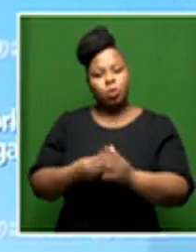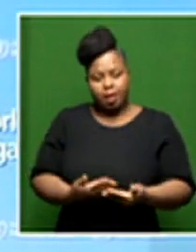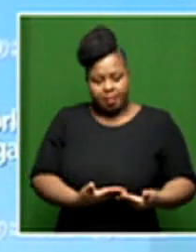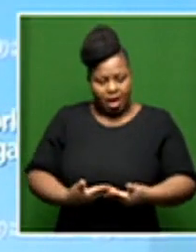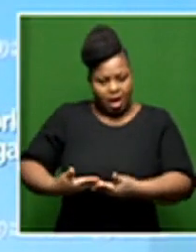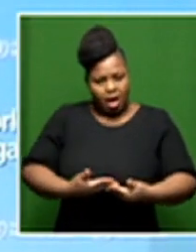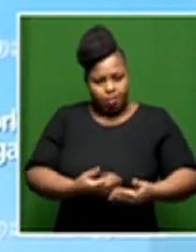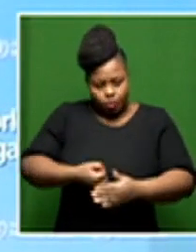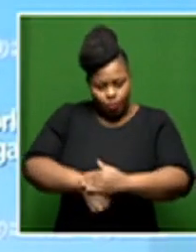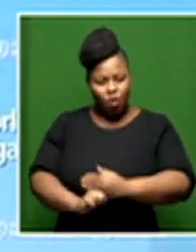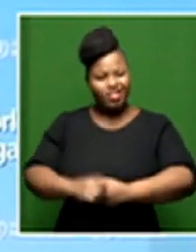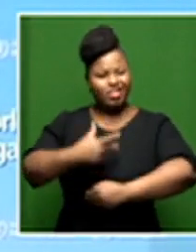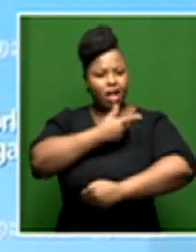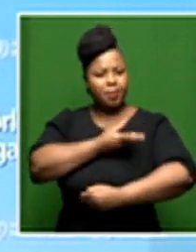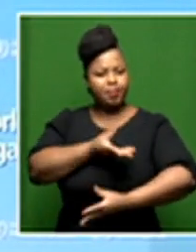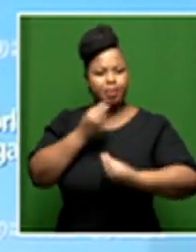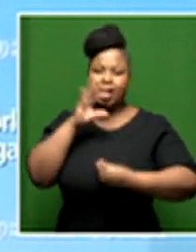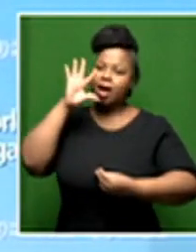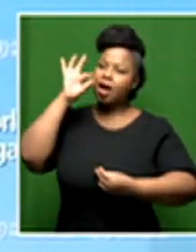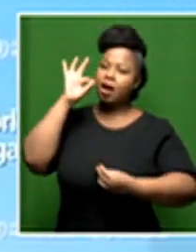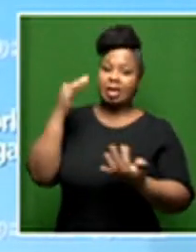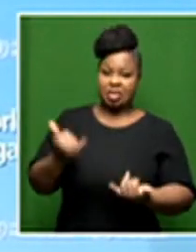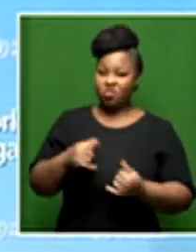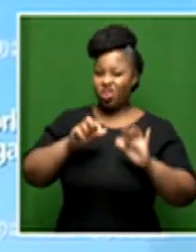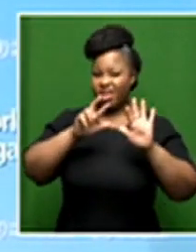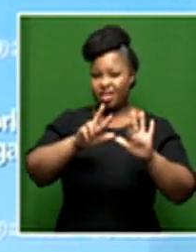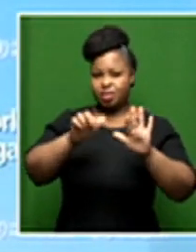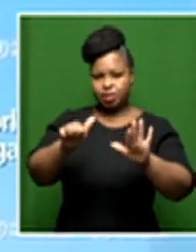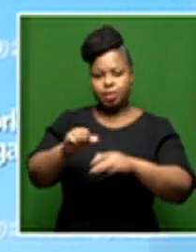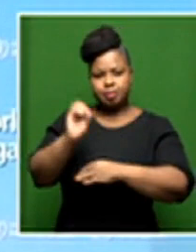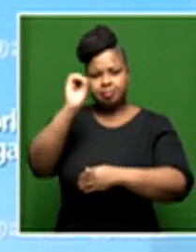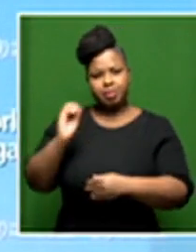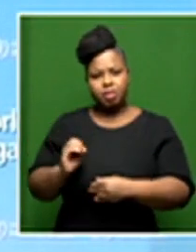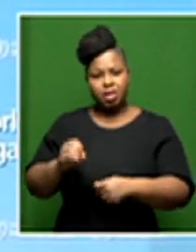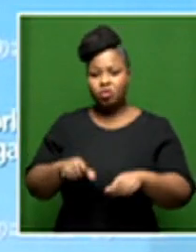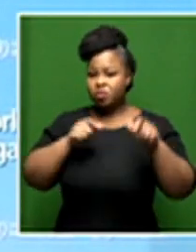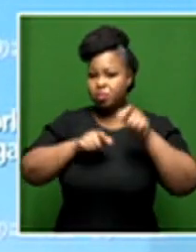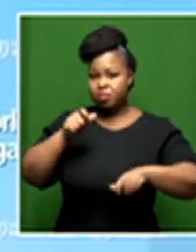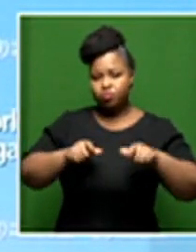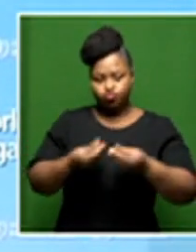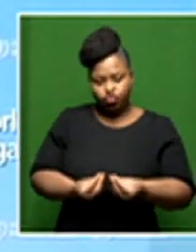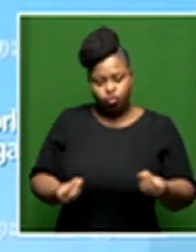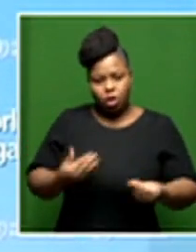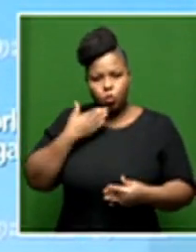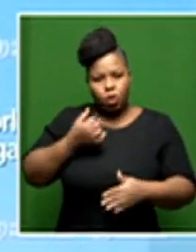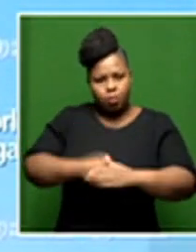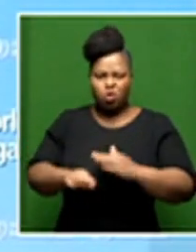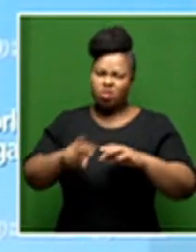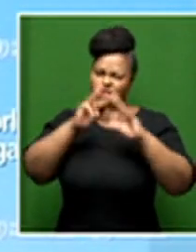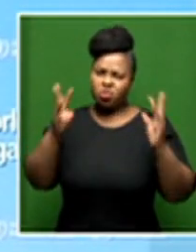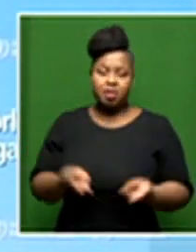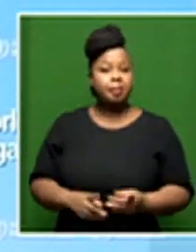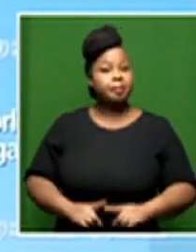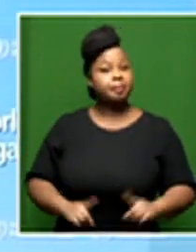are vaccinated, or 86% of all children born globally. But there are still